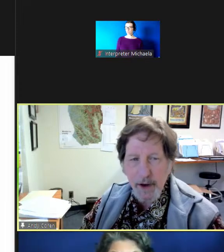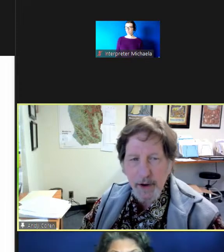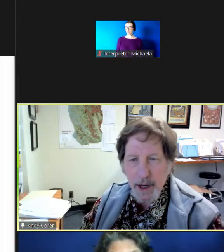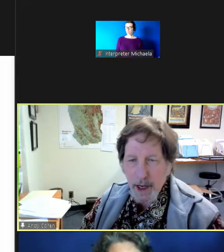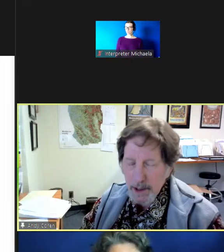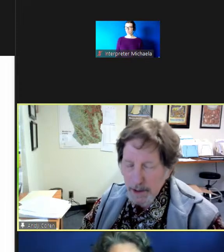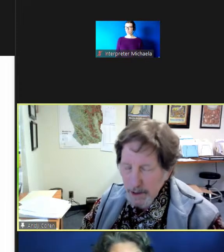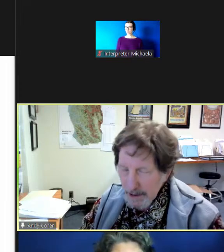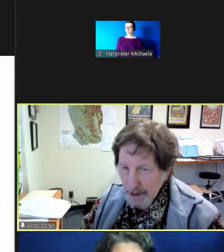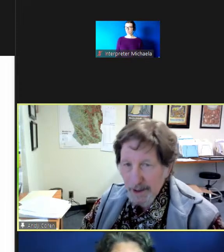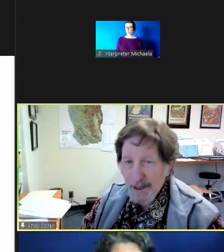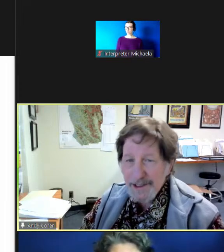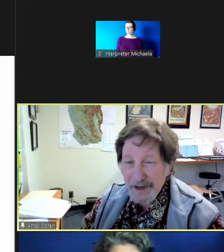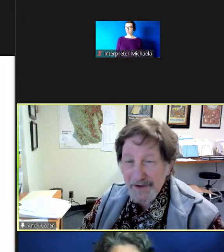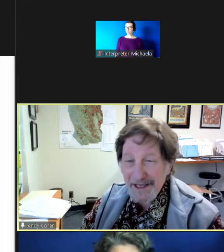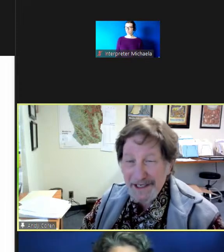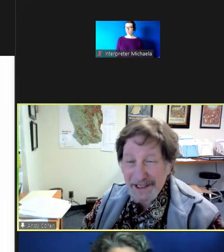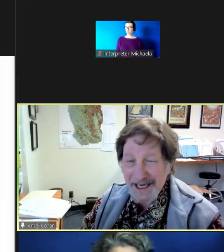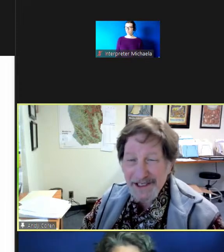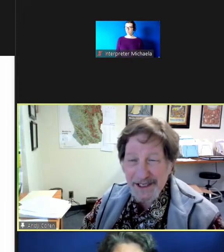letter